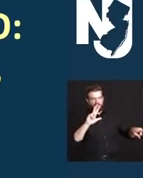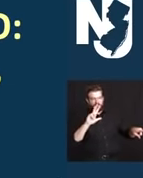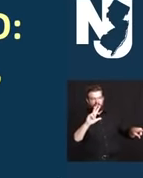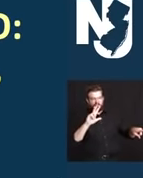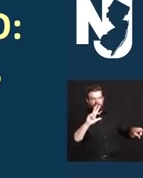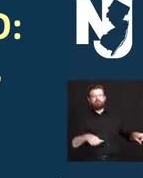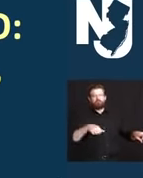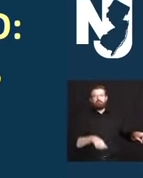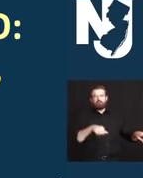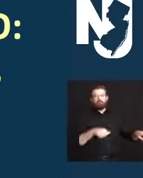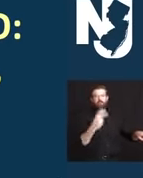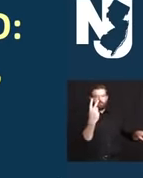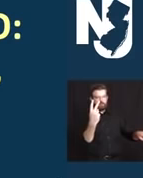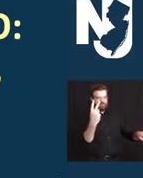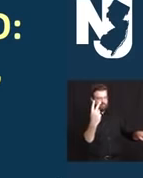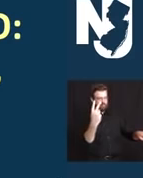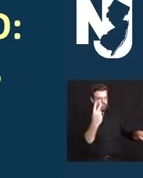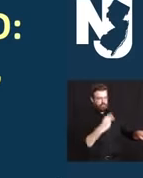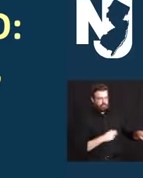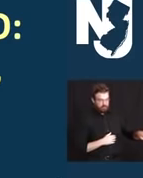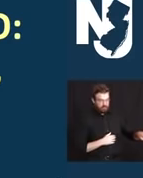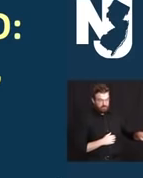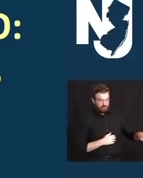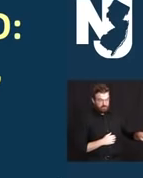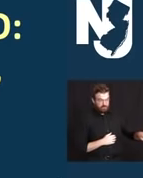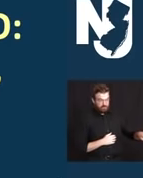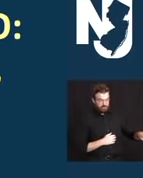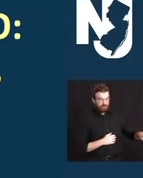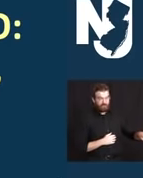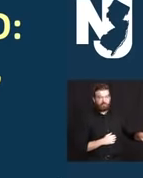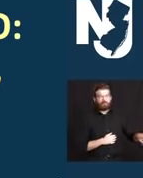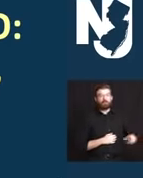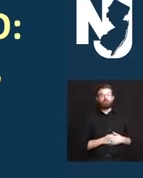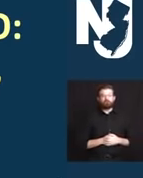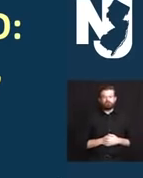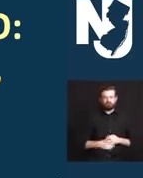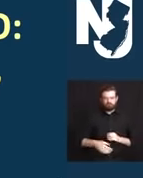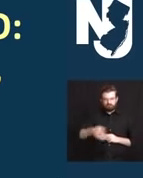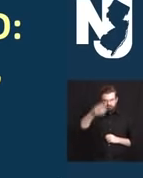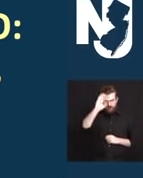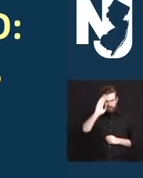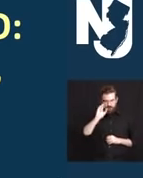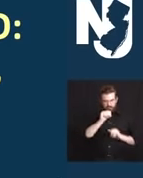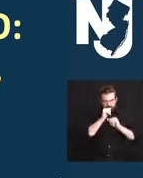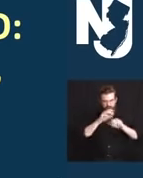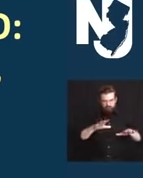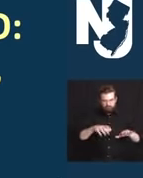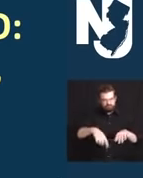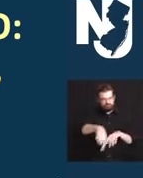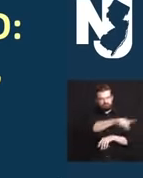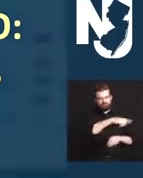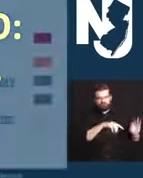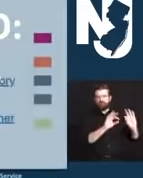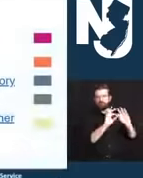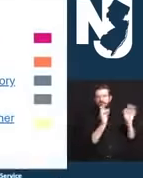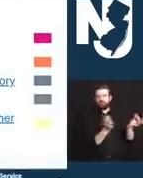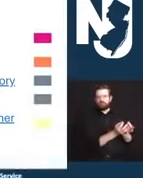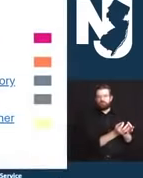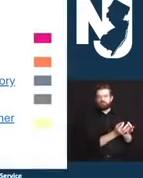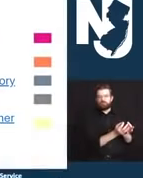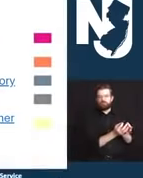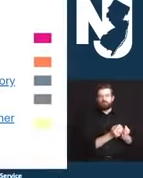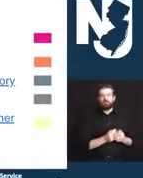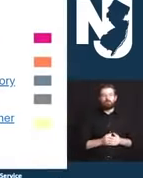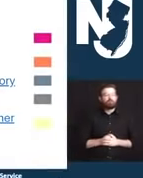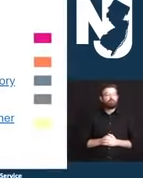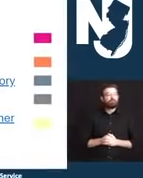1-800-792-3000. Press option 2. God bless them all. We are right now